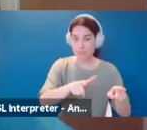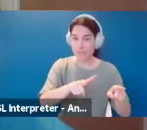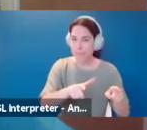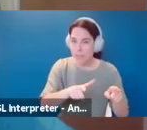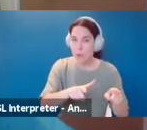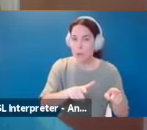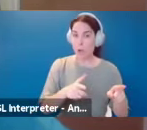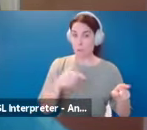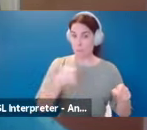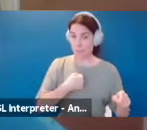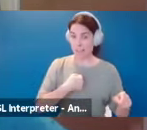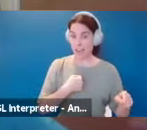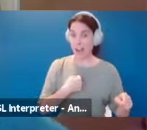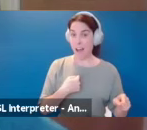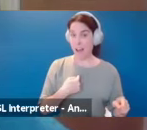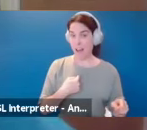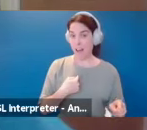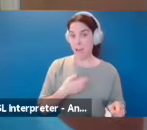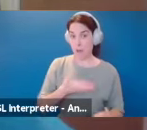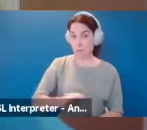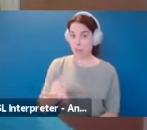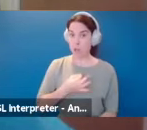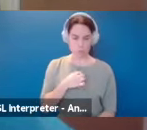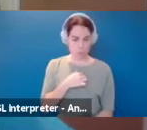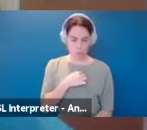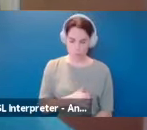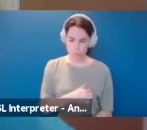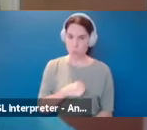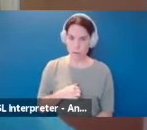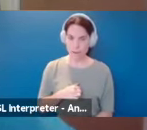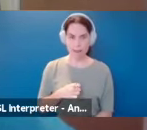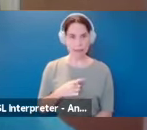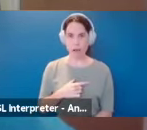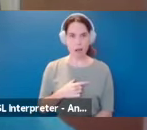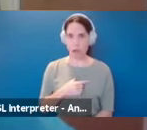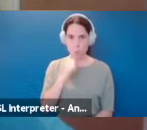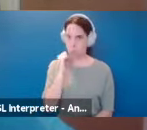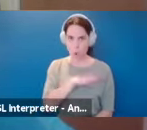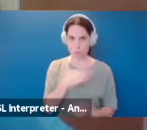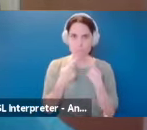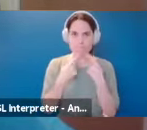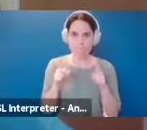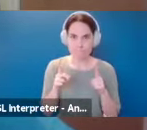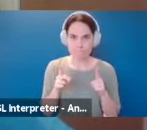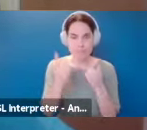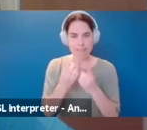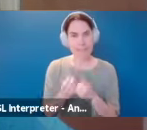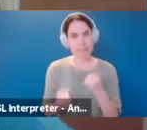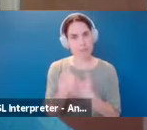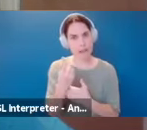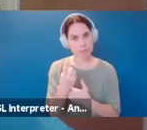some of the things that have been said over the past few years. These people who are staying are gritting their teeth.